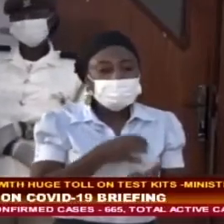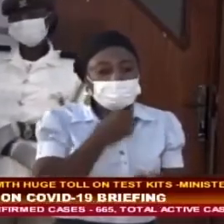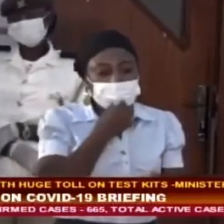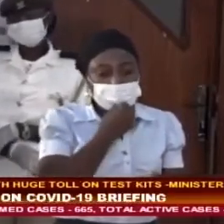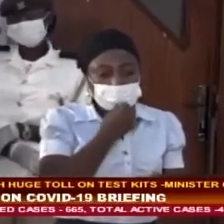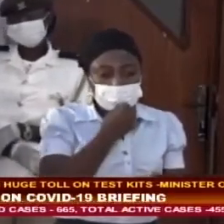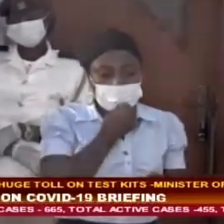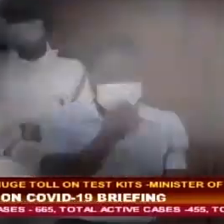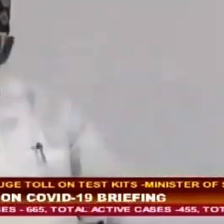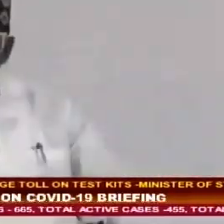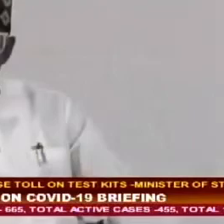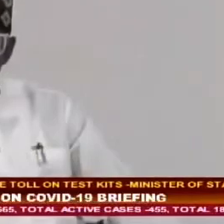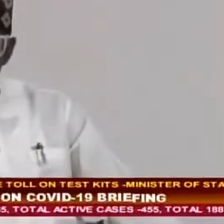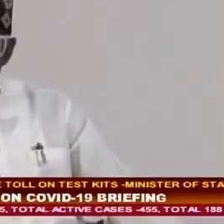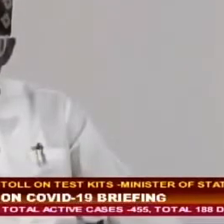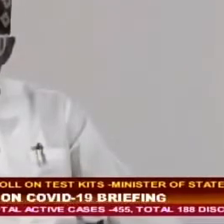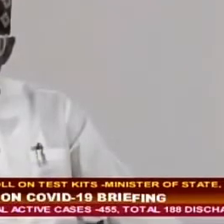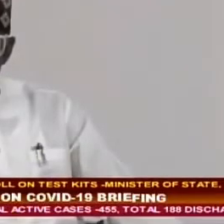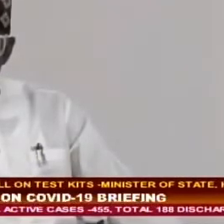Thank you.